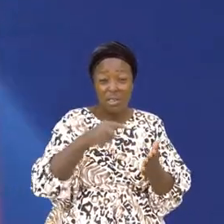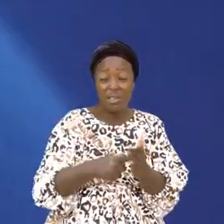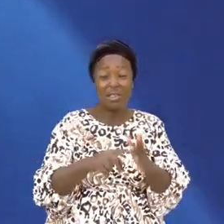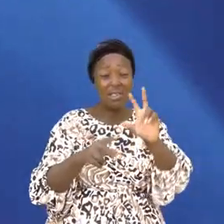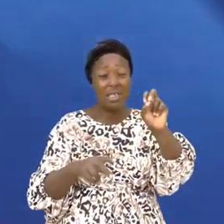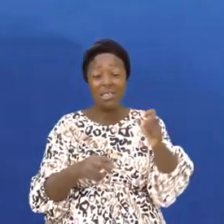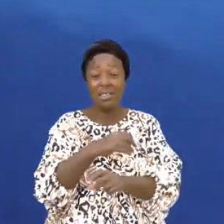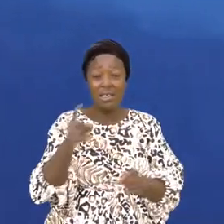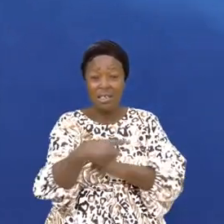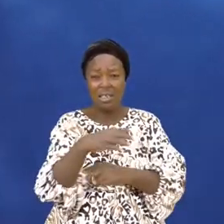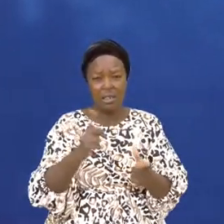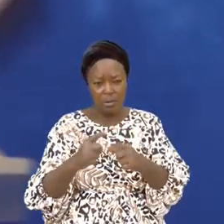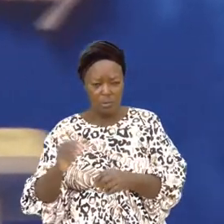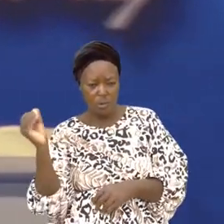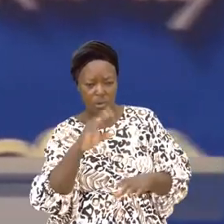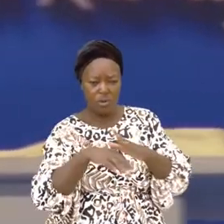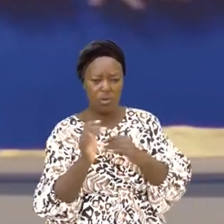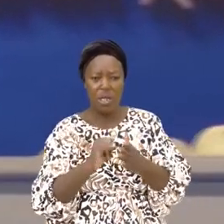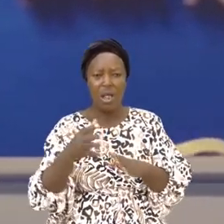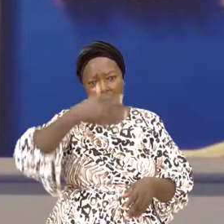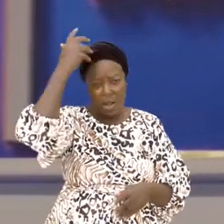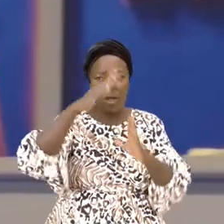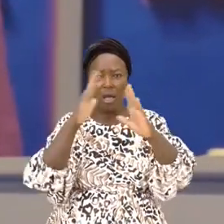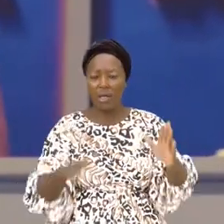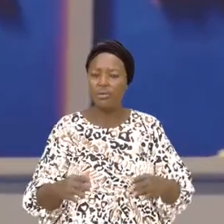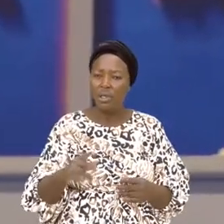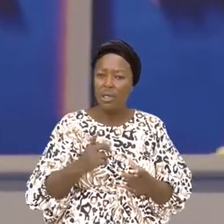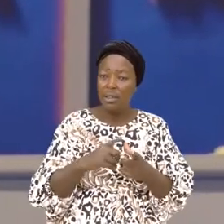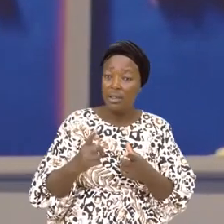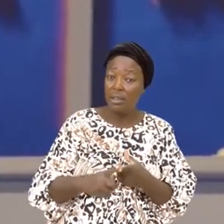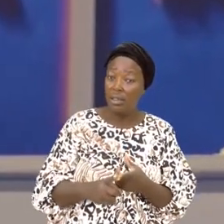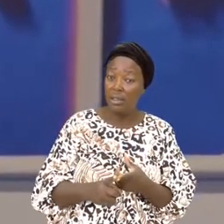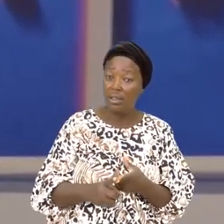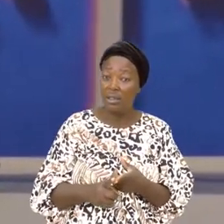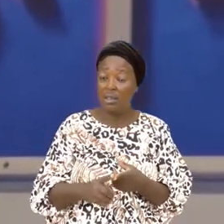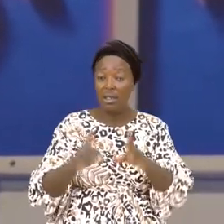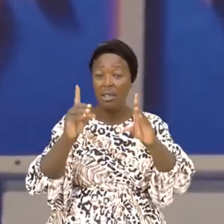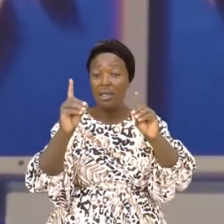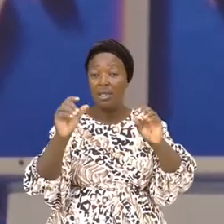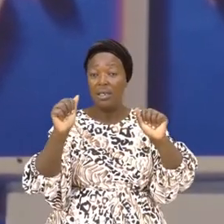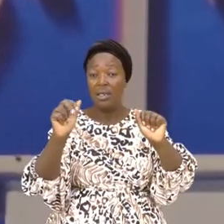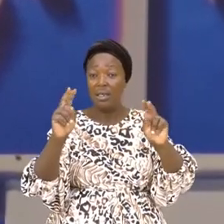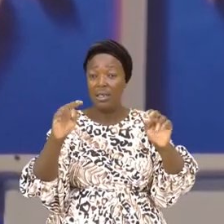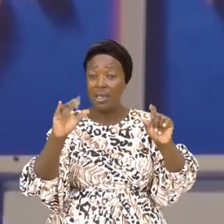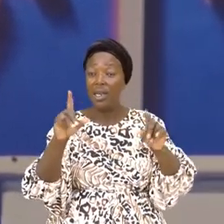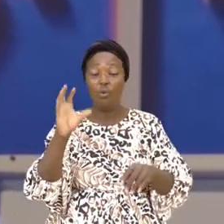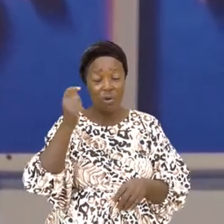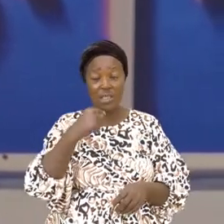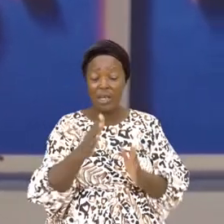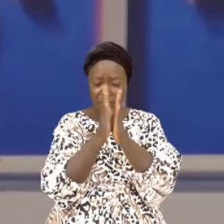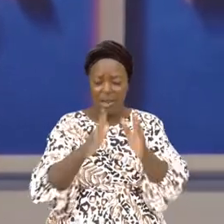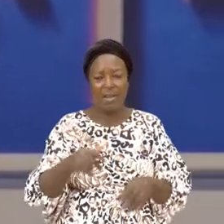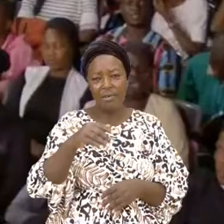be thrown into the lion's den. And he was a prayerful man. You will be